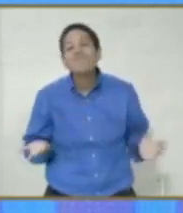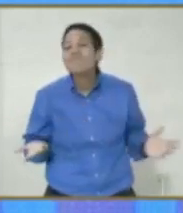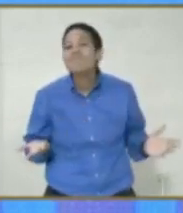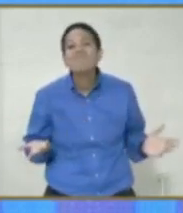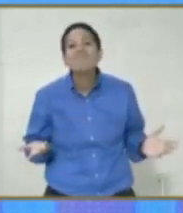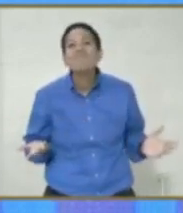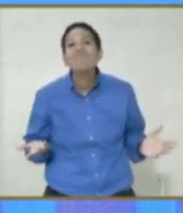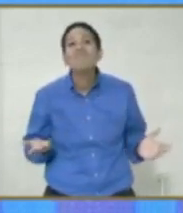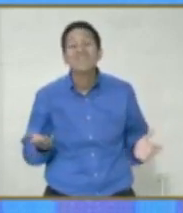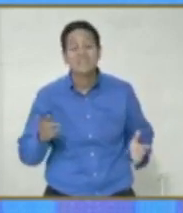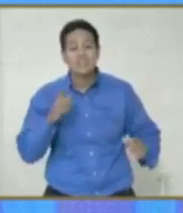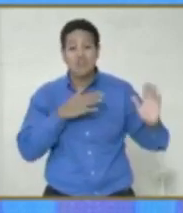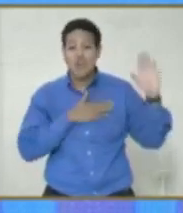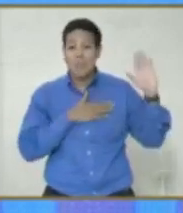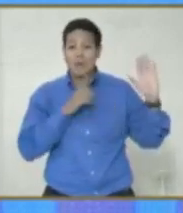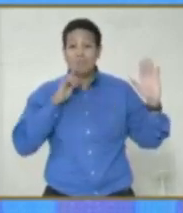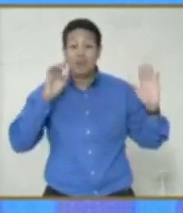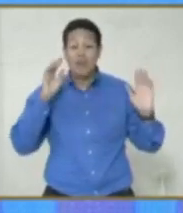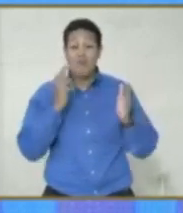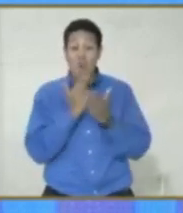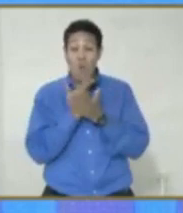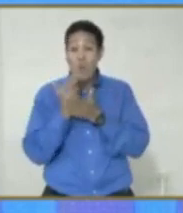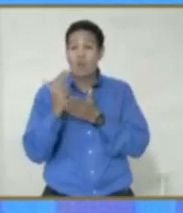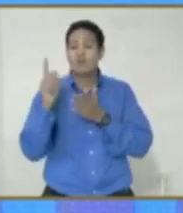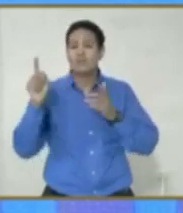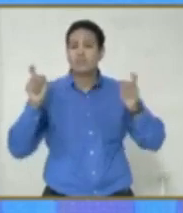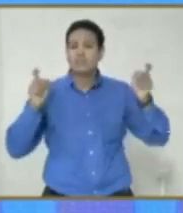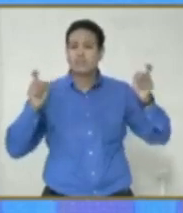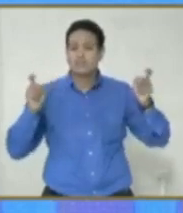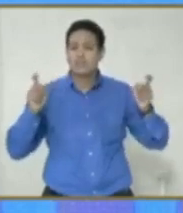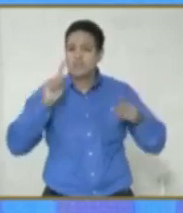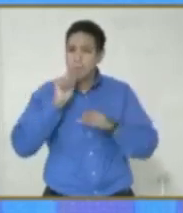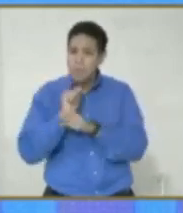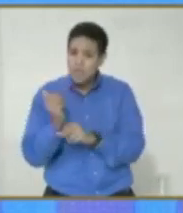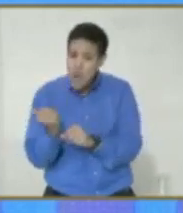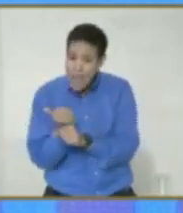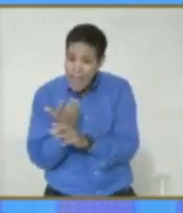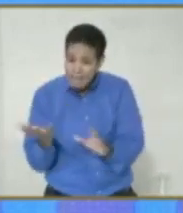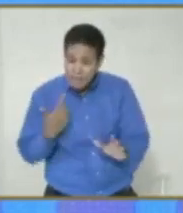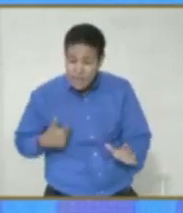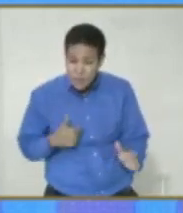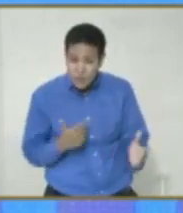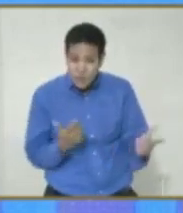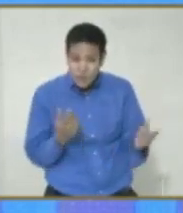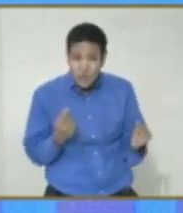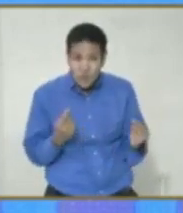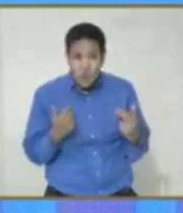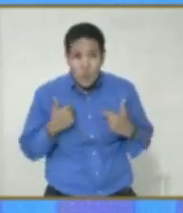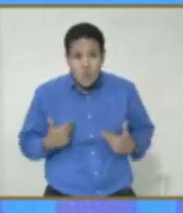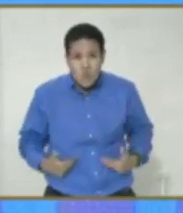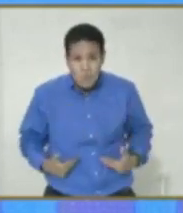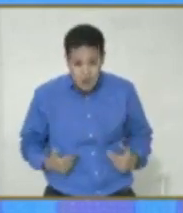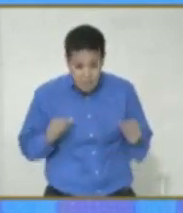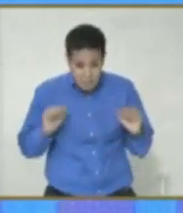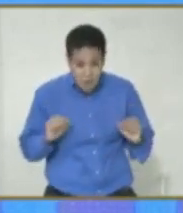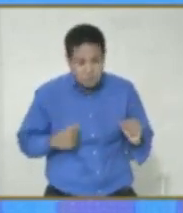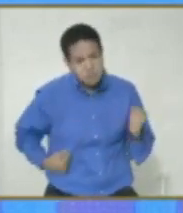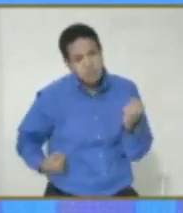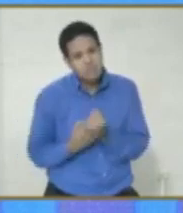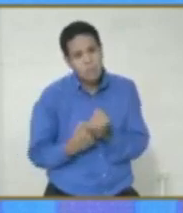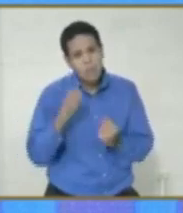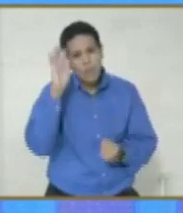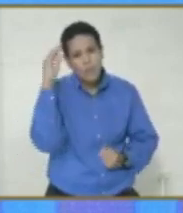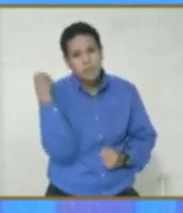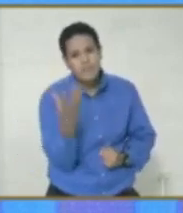Holness administration to ensure that we do everything that is humanly possible. I want to wish